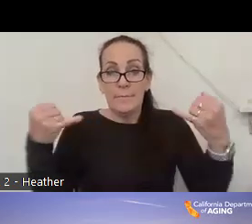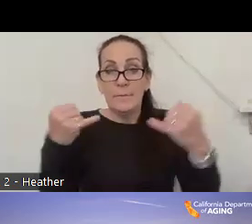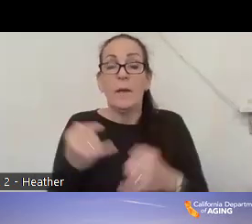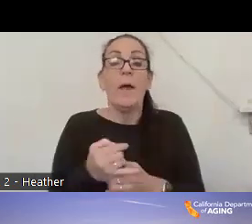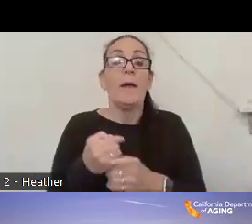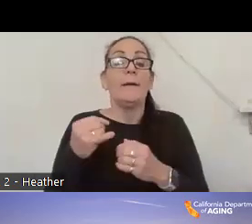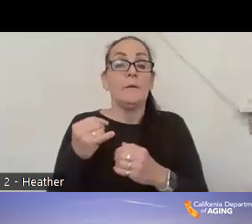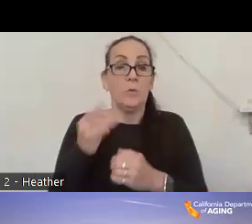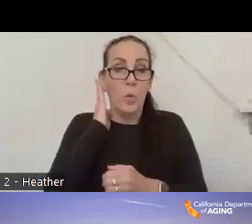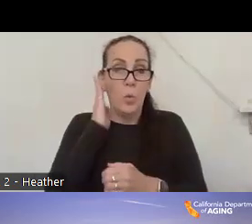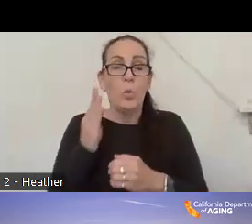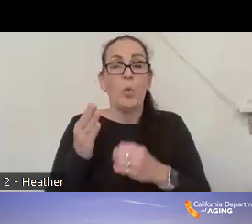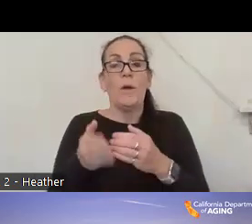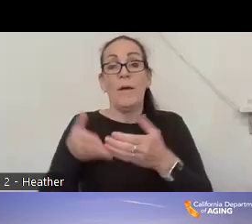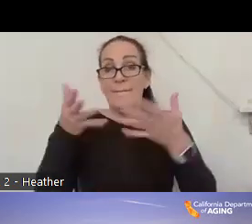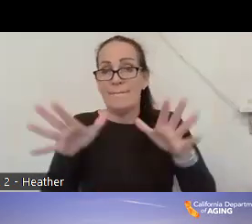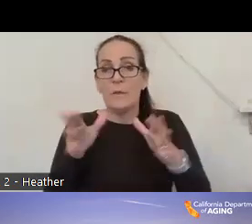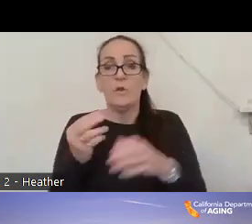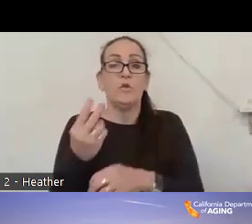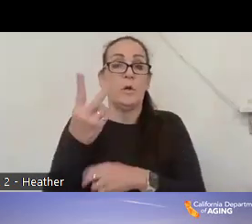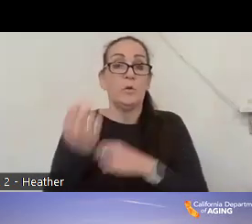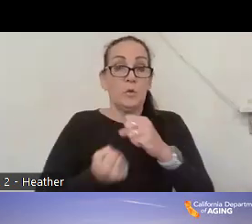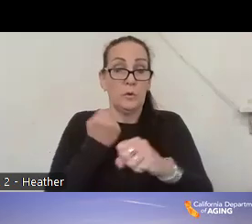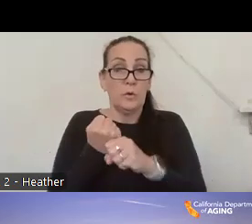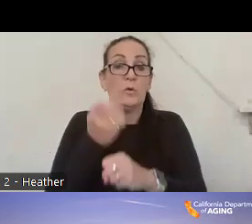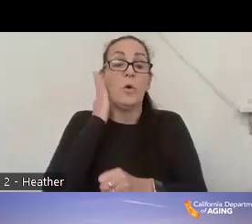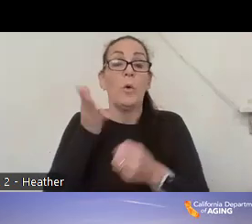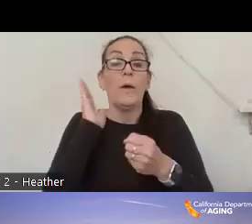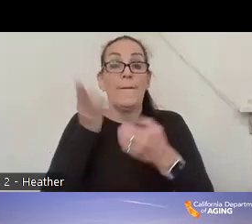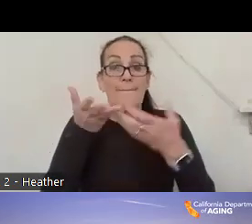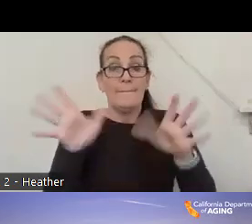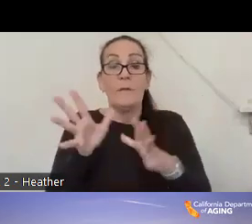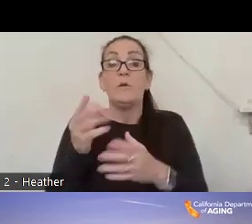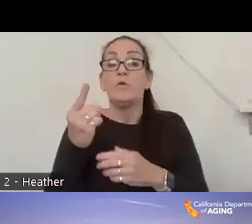is going to be concluding October of next year in 2026.